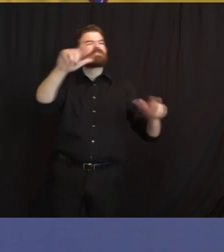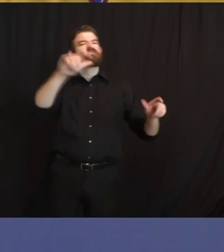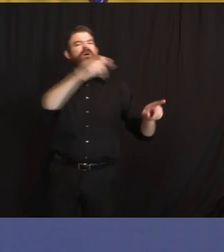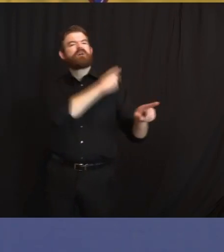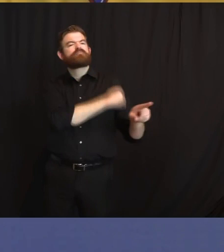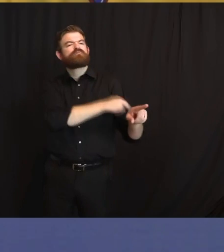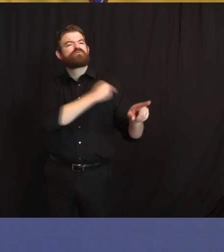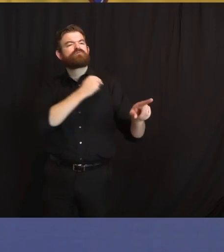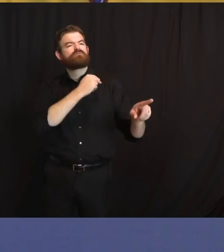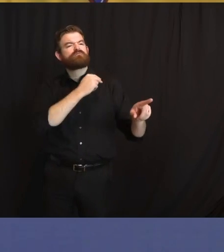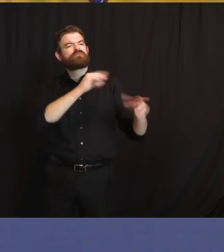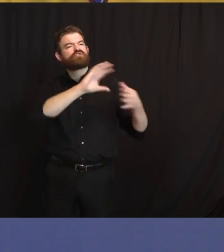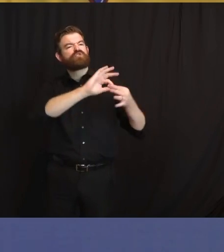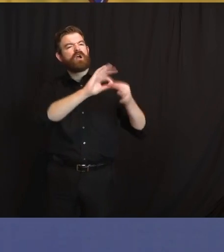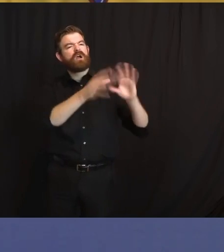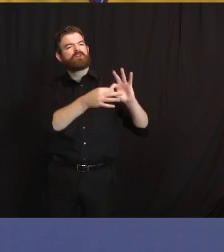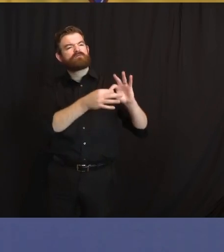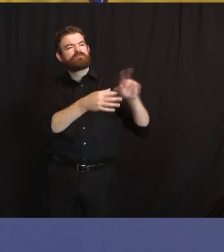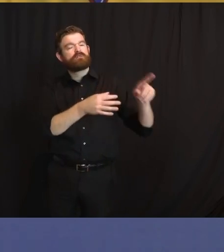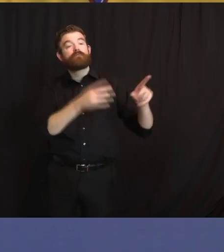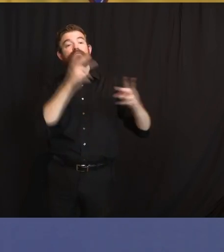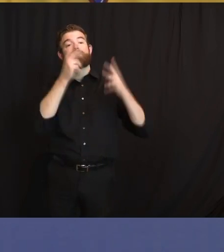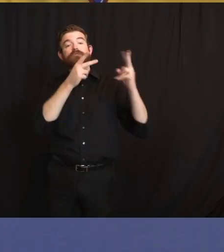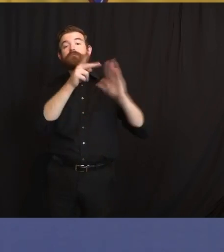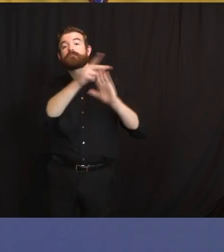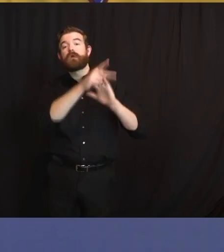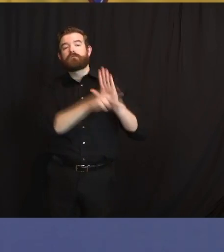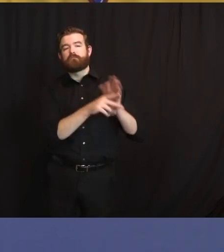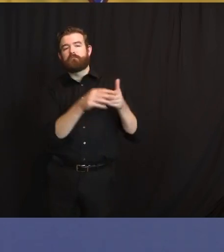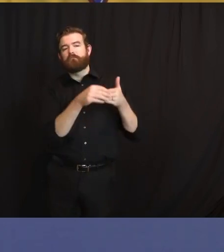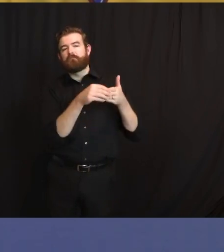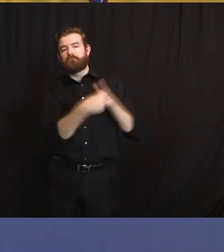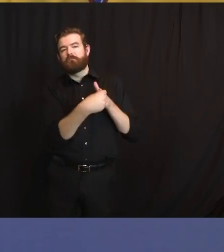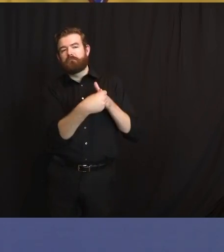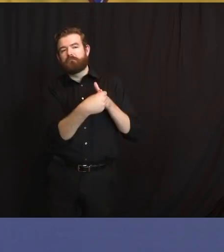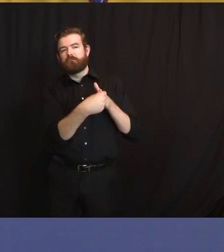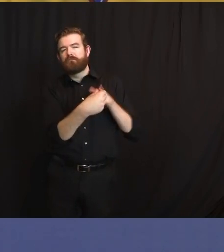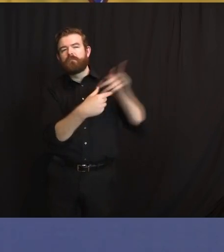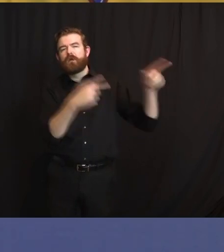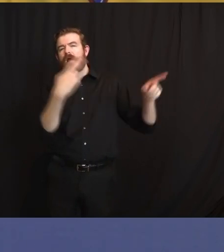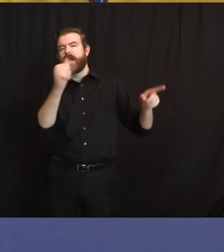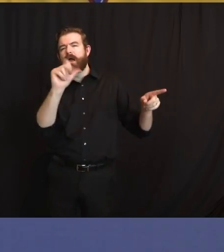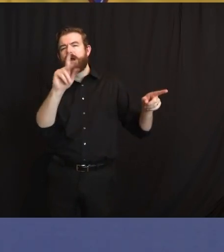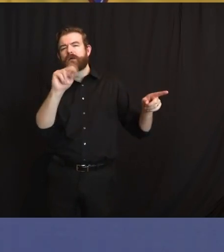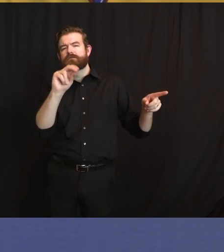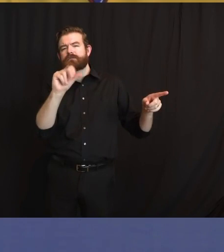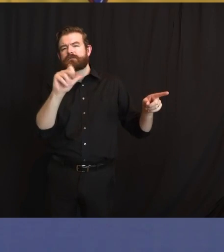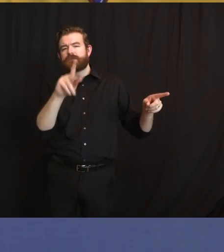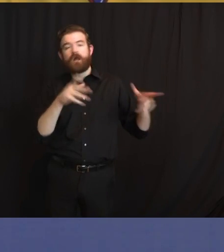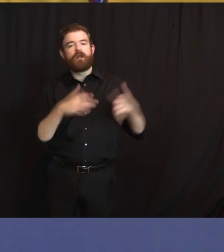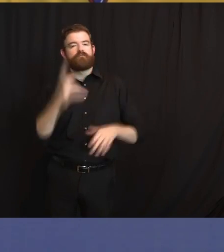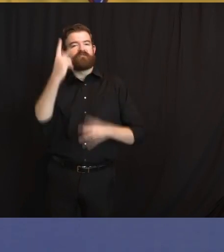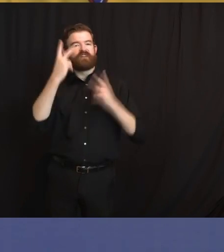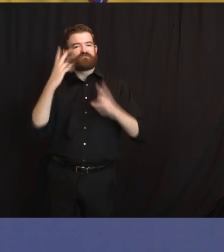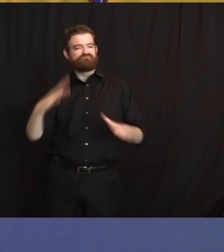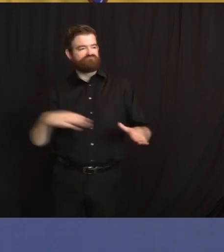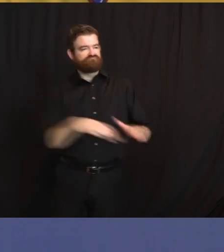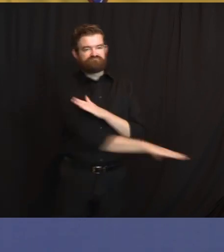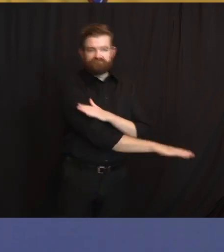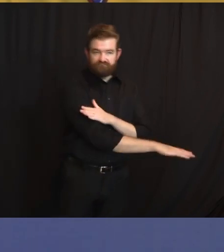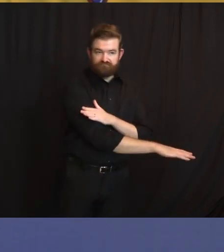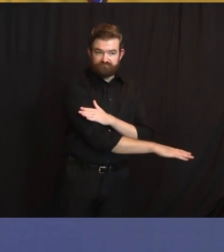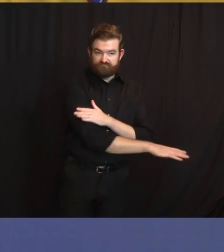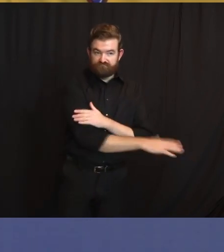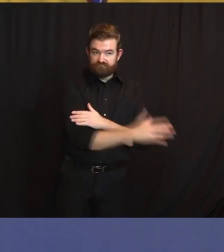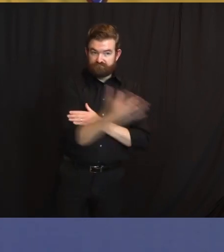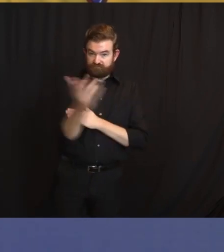policy. Hackensack Meridian Health allows one visitor at a time. Curious if the state authorized this or provided any guidance on